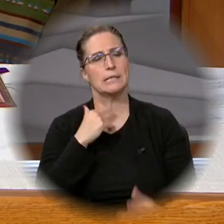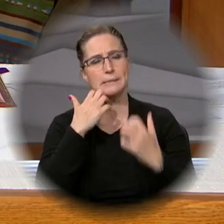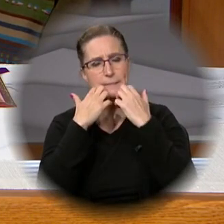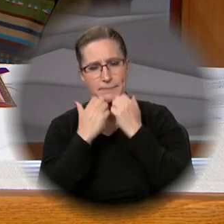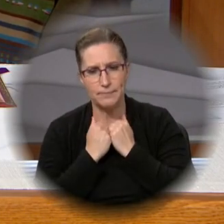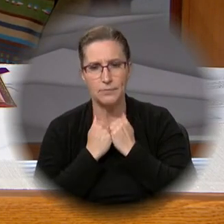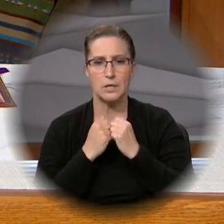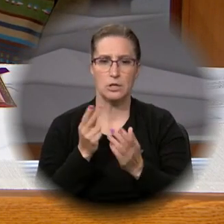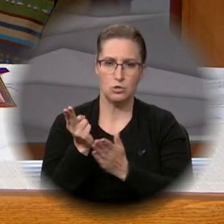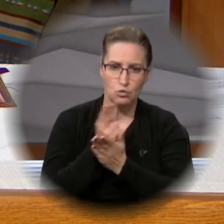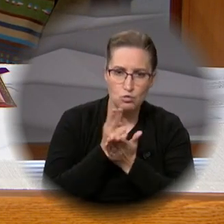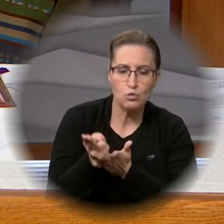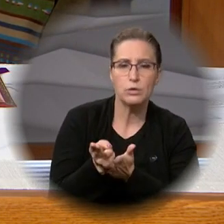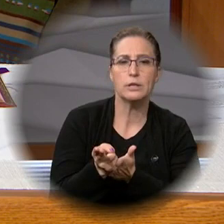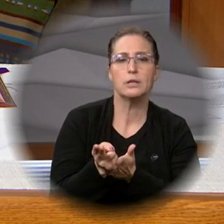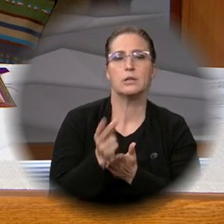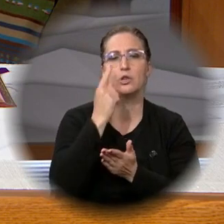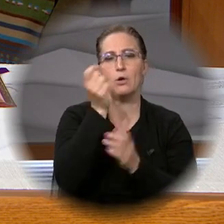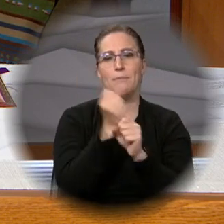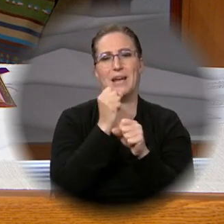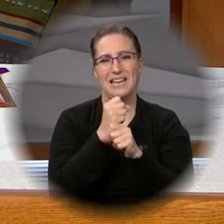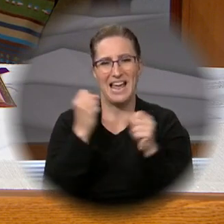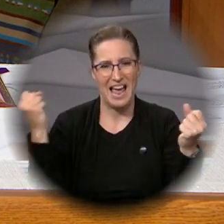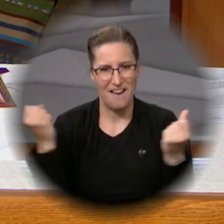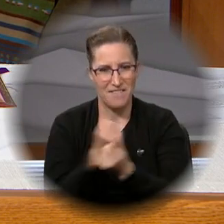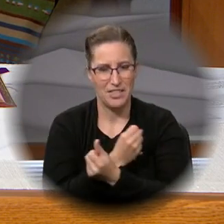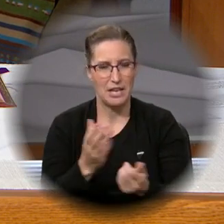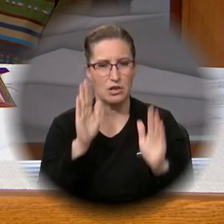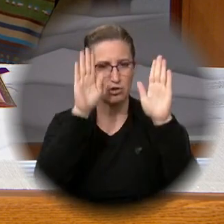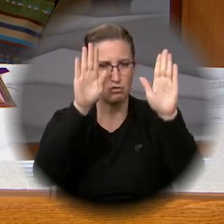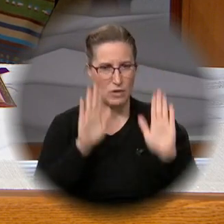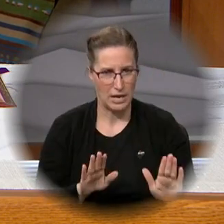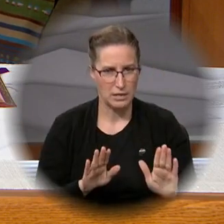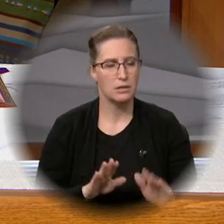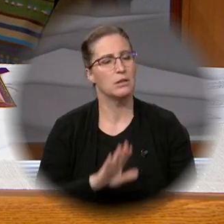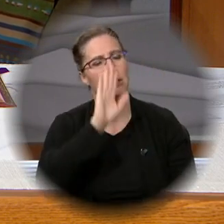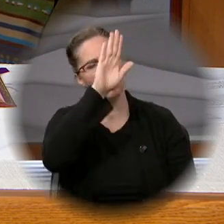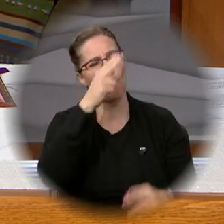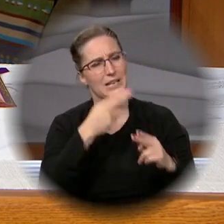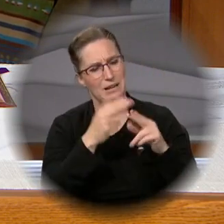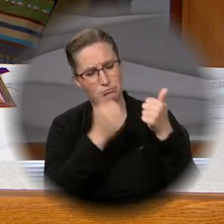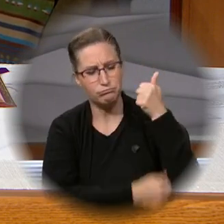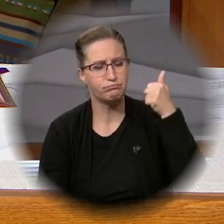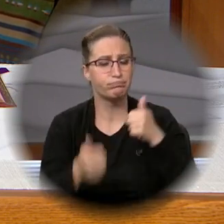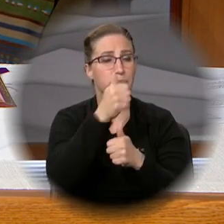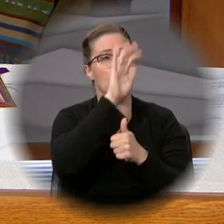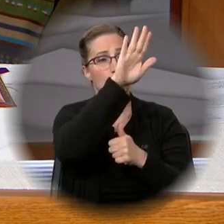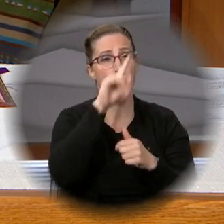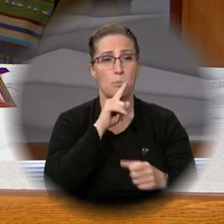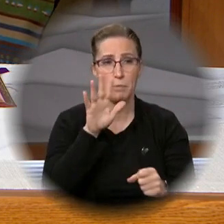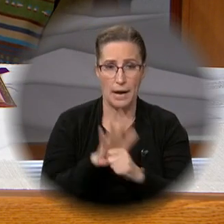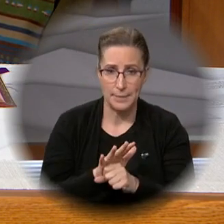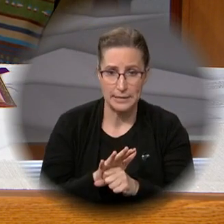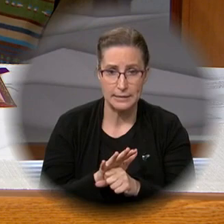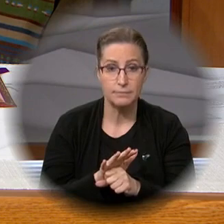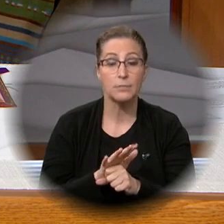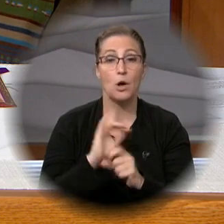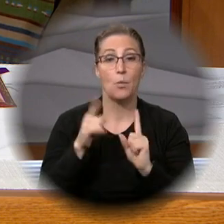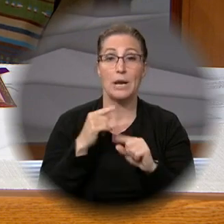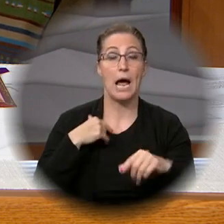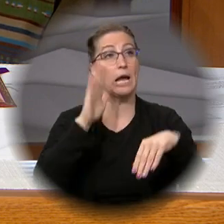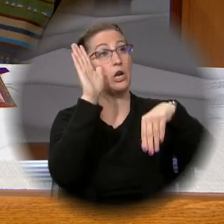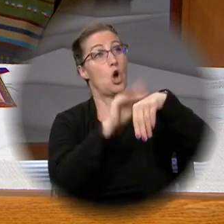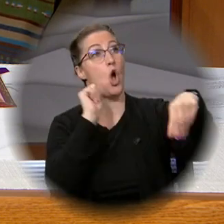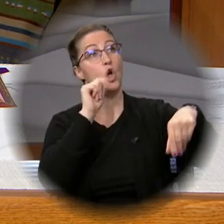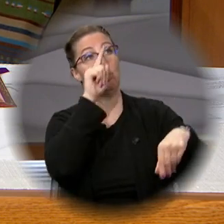truth, for you have made great above all things your name and your promise. When I called,